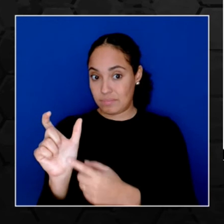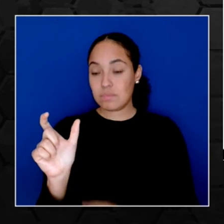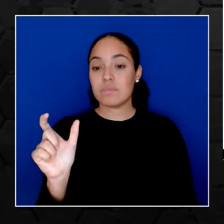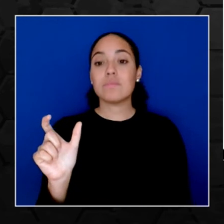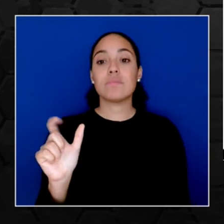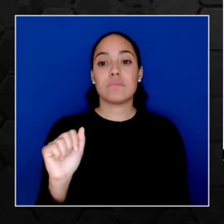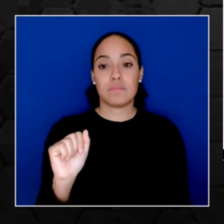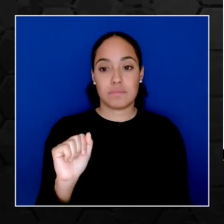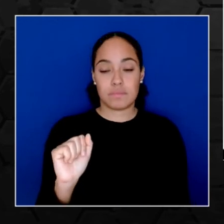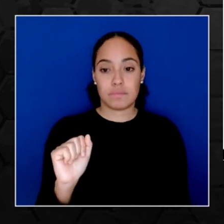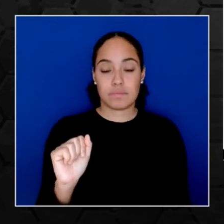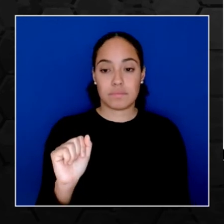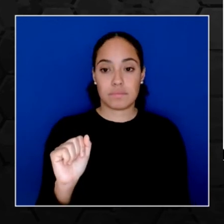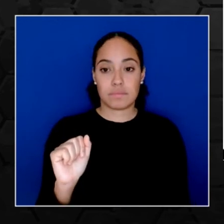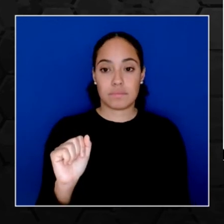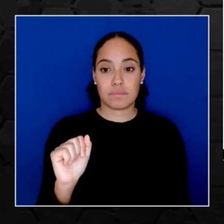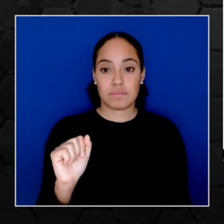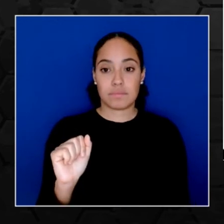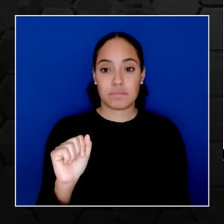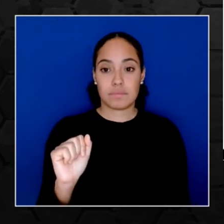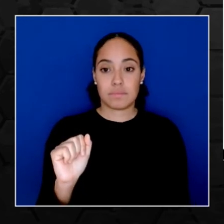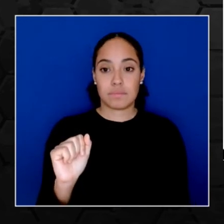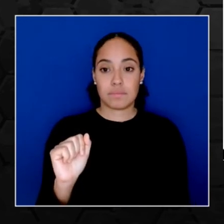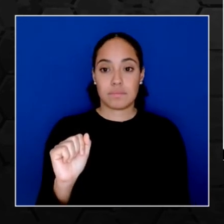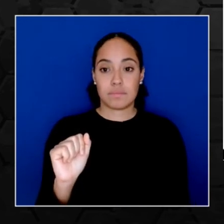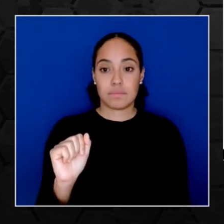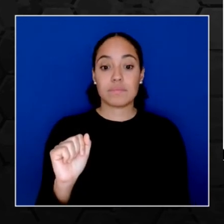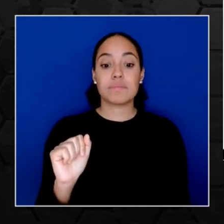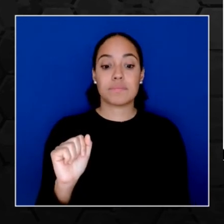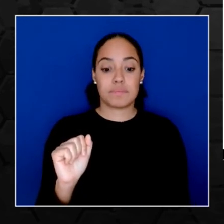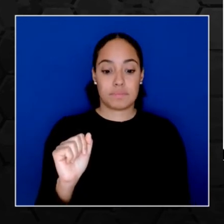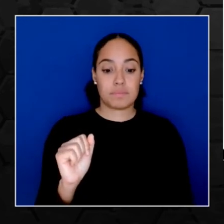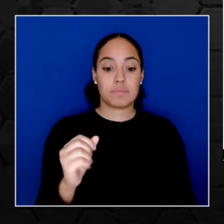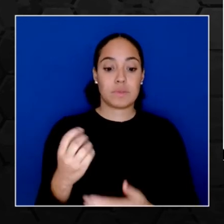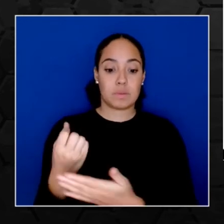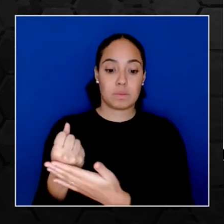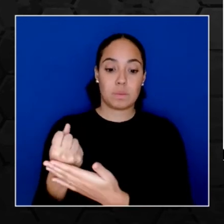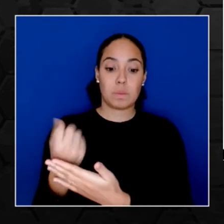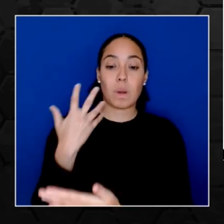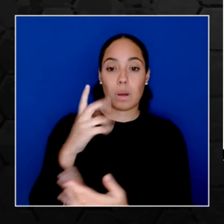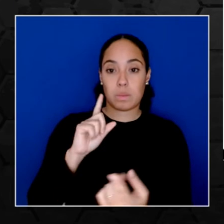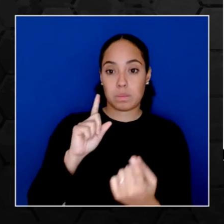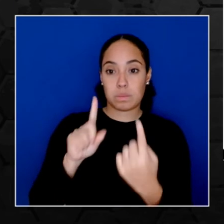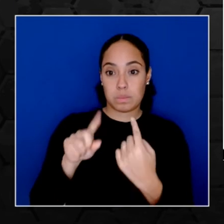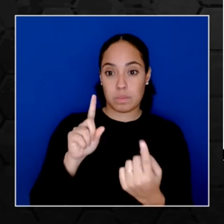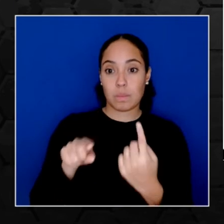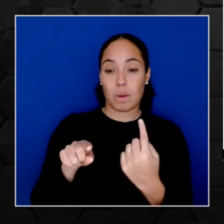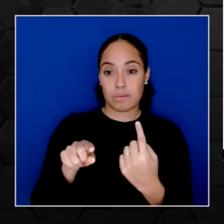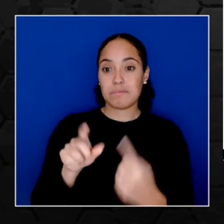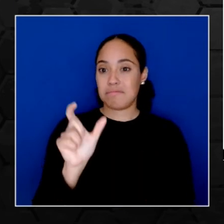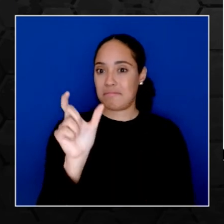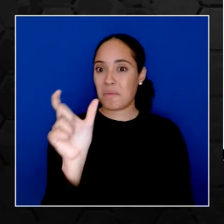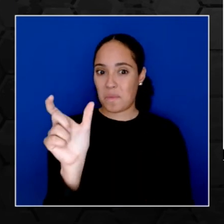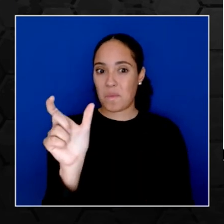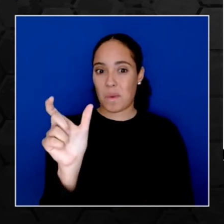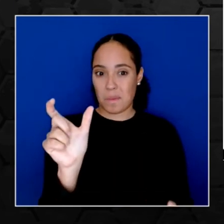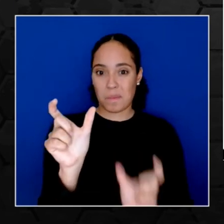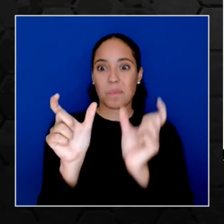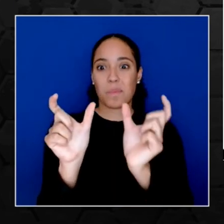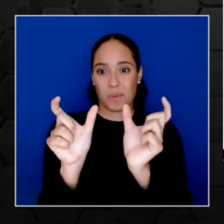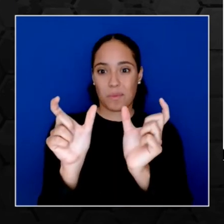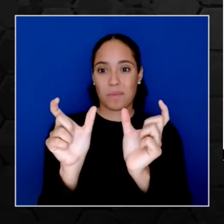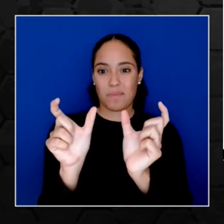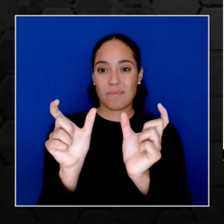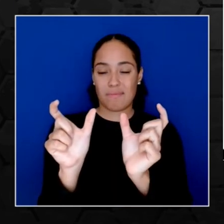see that the bot has reached the interrupting scenario and welcomes us to the general checkup. It's asking for my name. So let me just enter my vitals